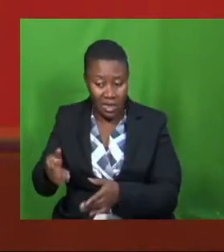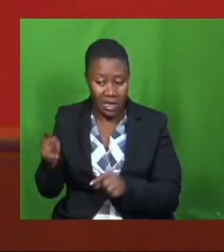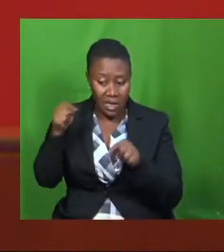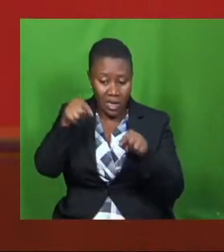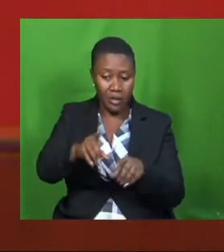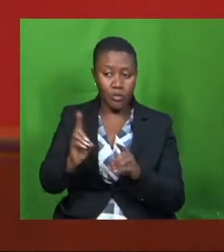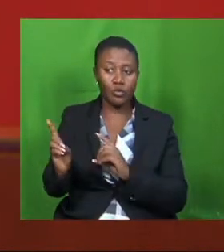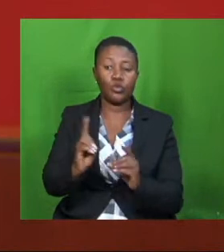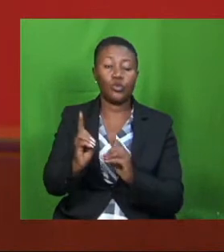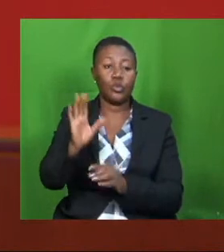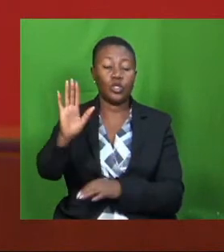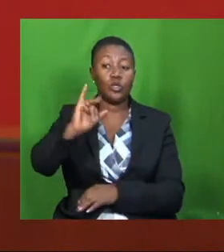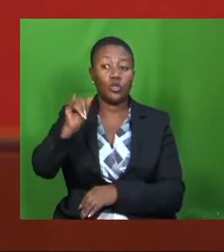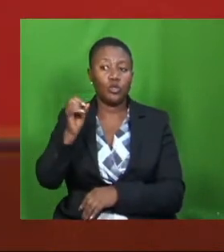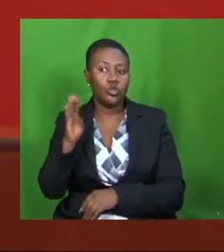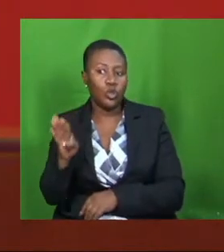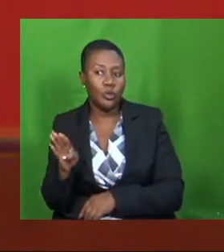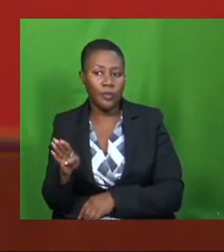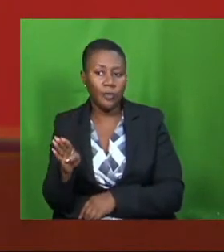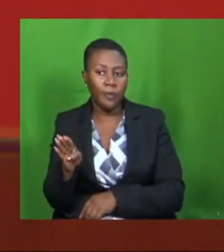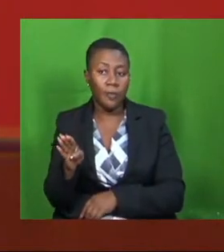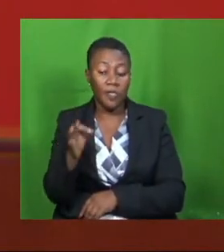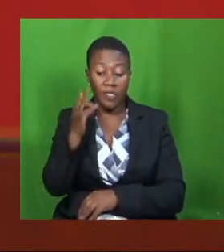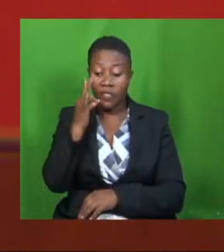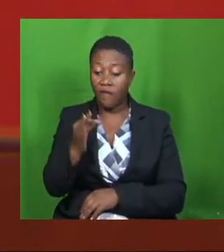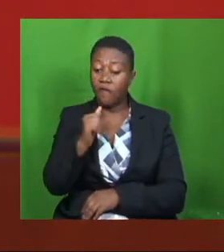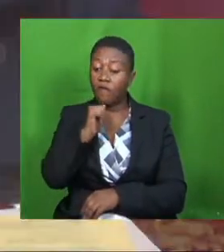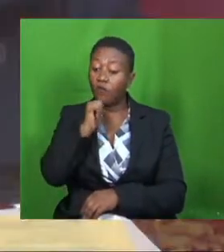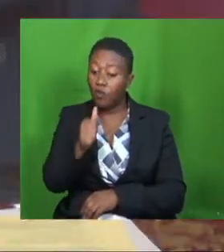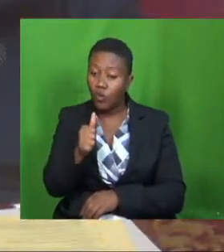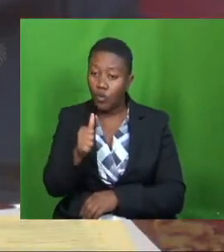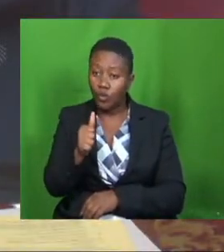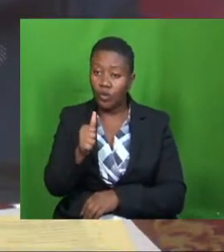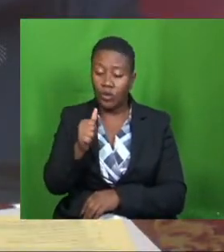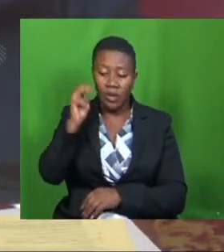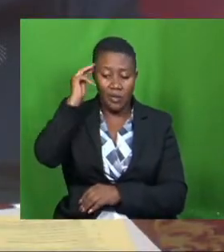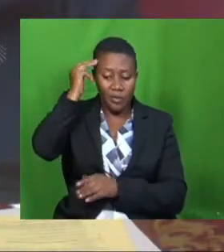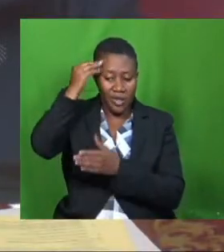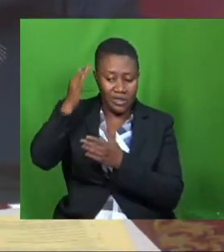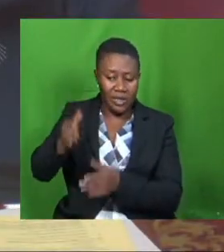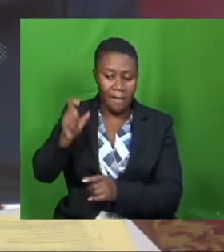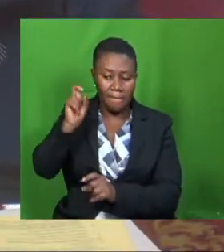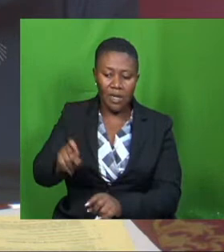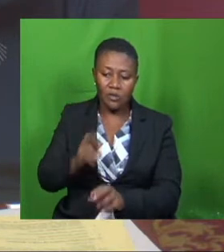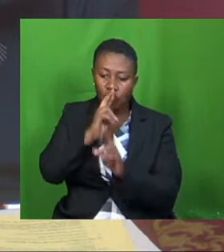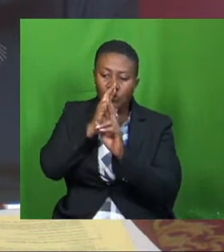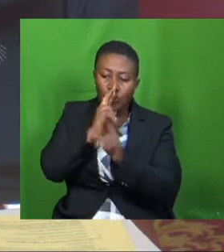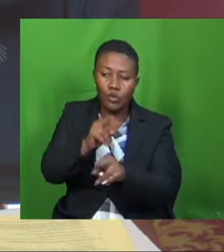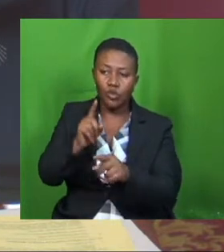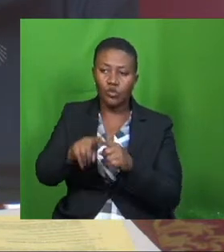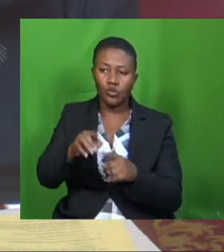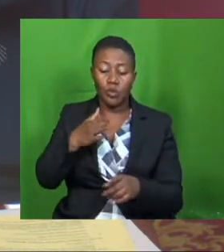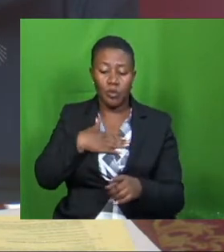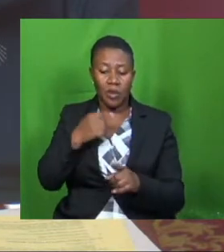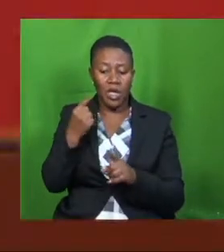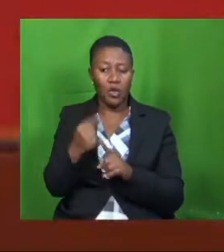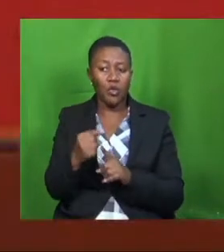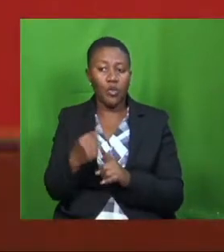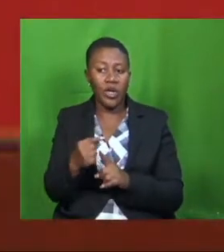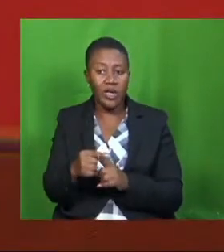the Fourth Republic, where the issue of hold-on ministers took place.